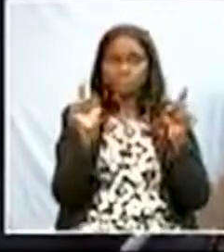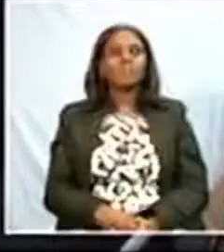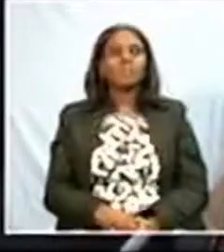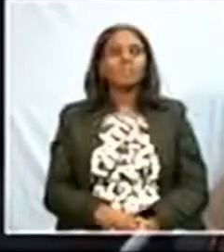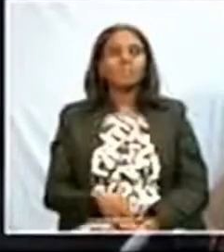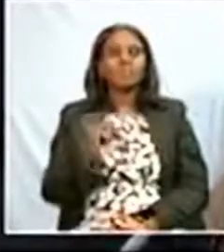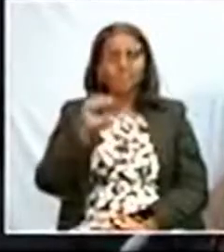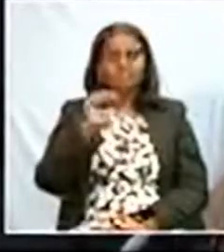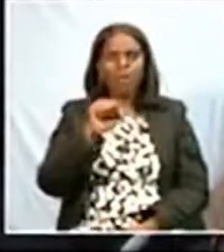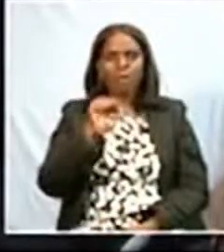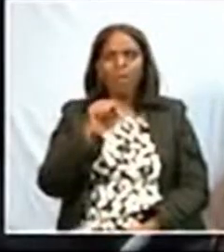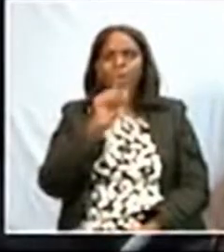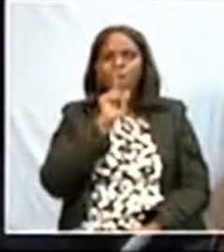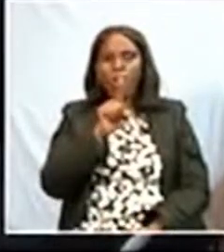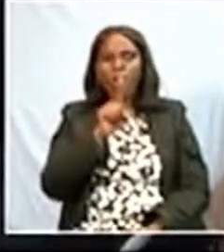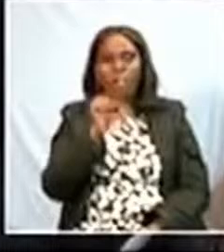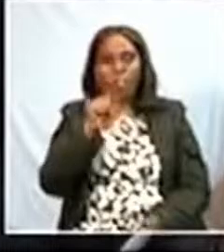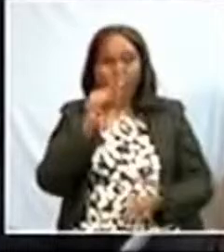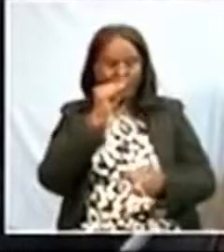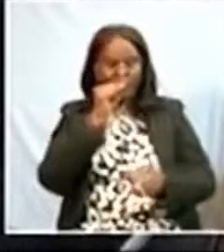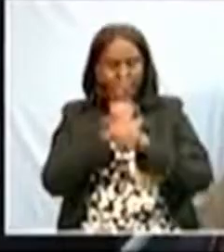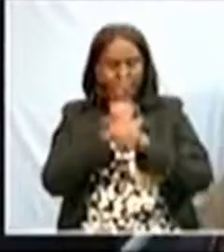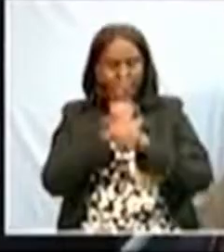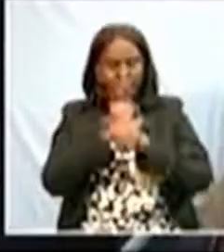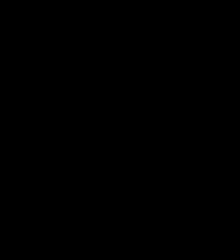of course, the works department